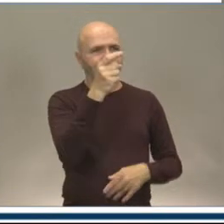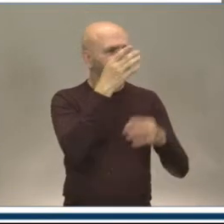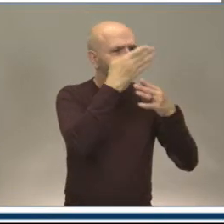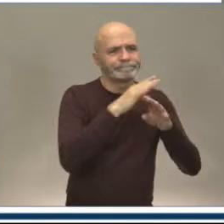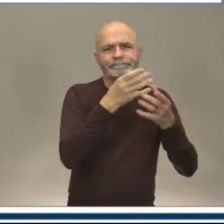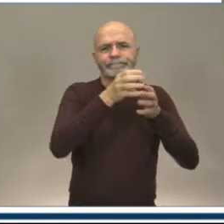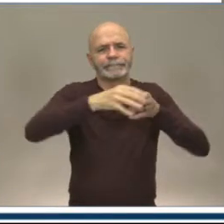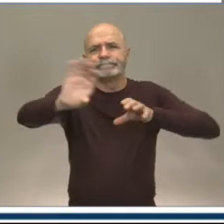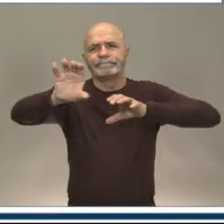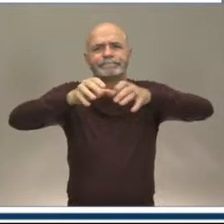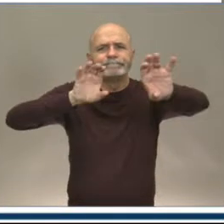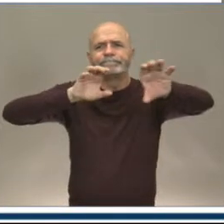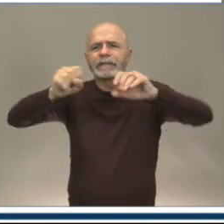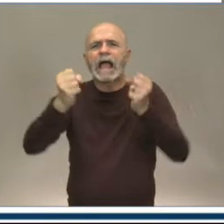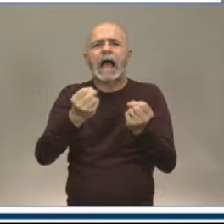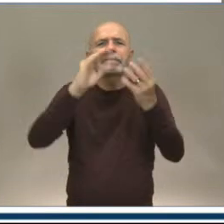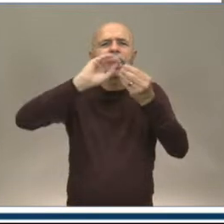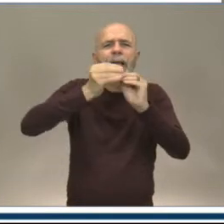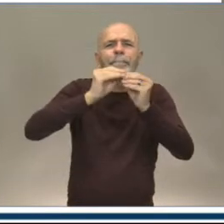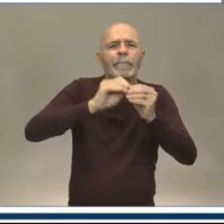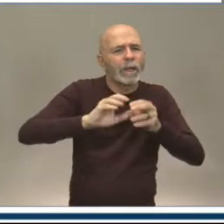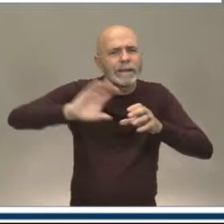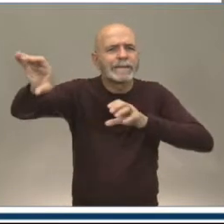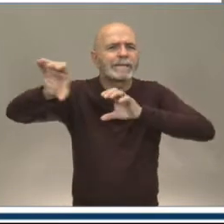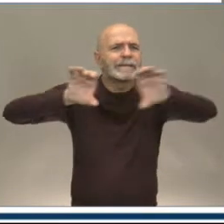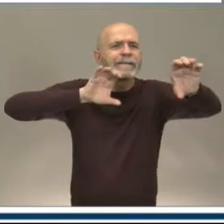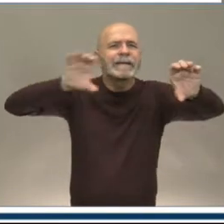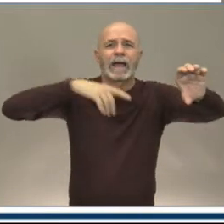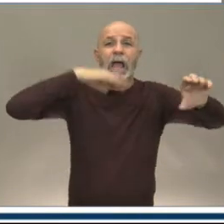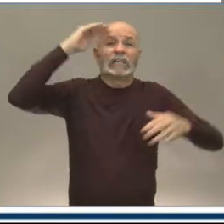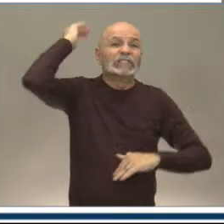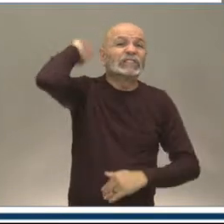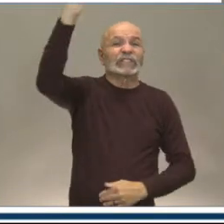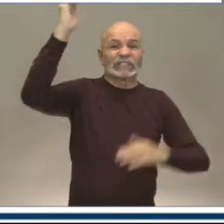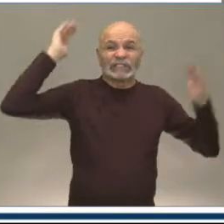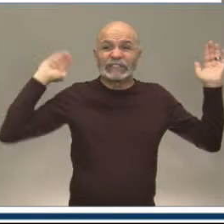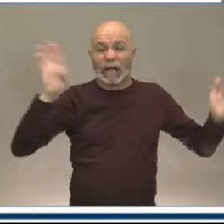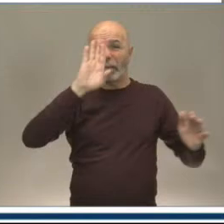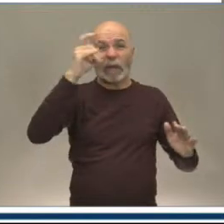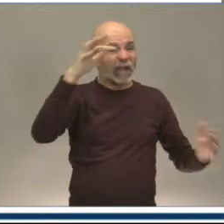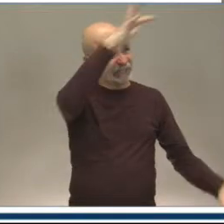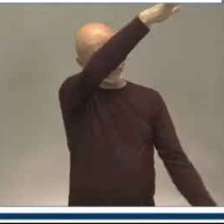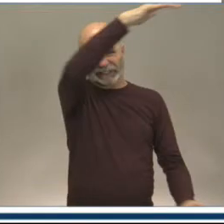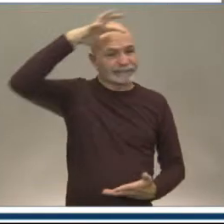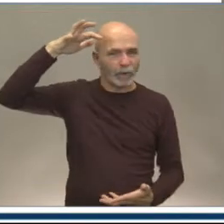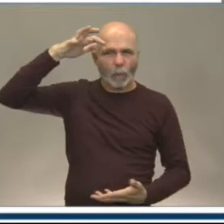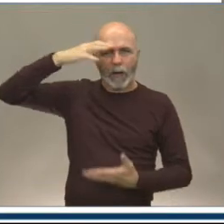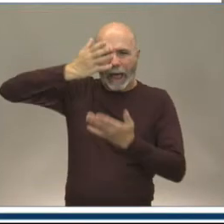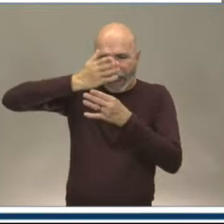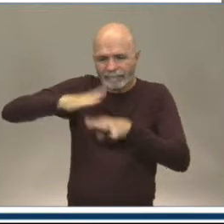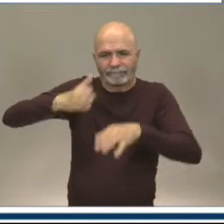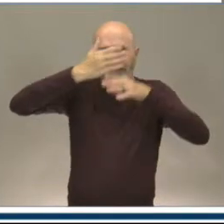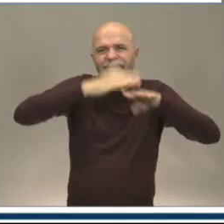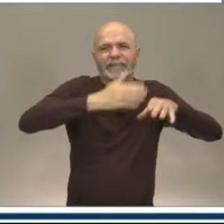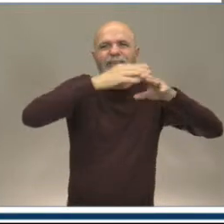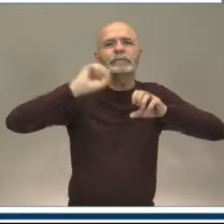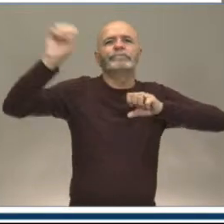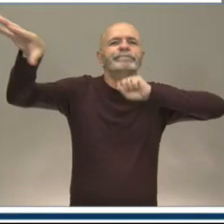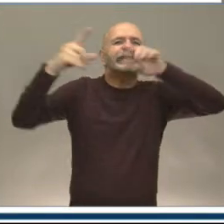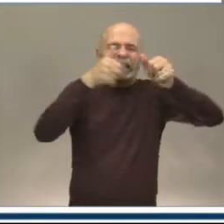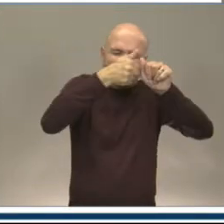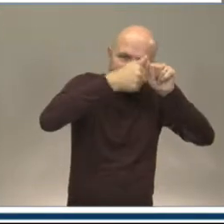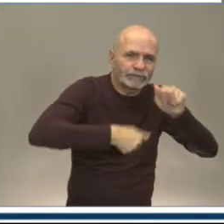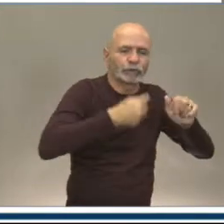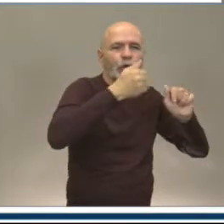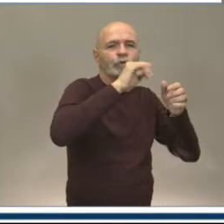bulk shipment into smaller shipments to go directly to pharmacies. Over time, that efficiency of shipping directly to pharmacies will stand